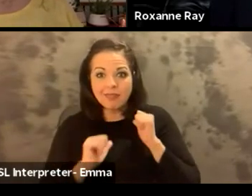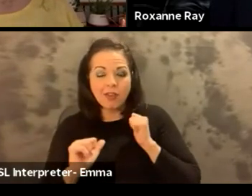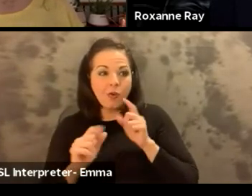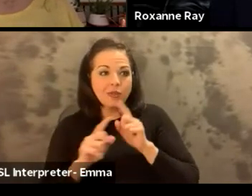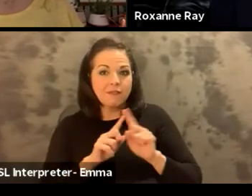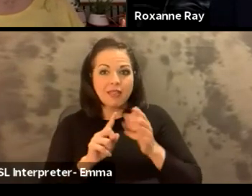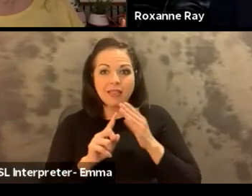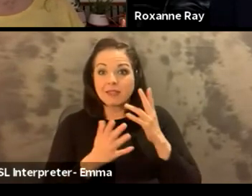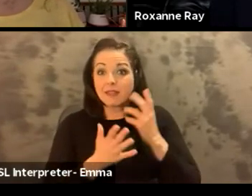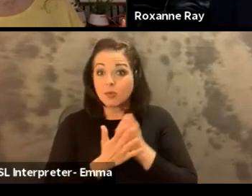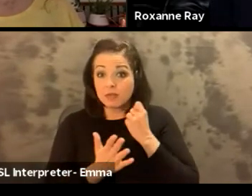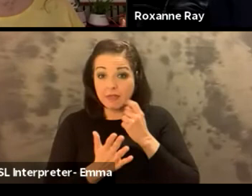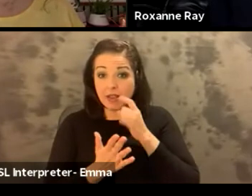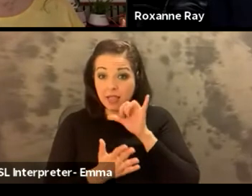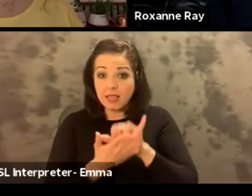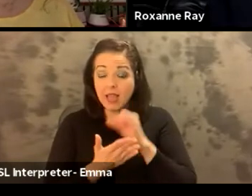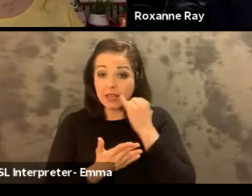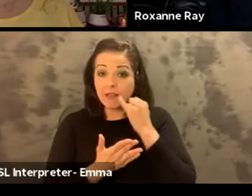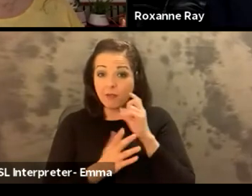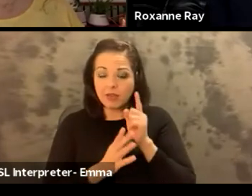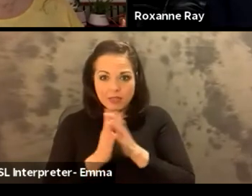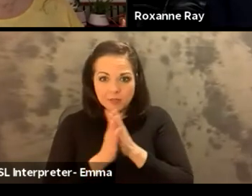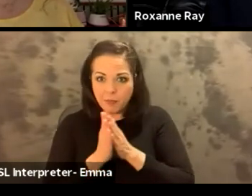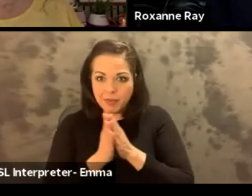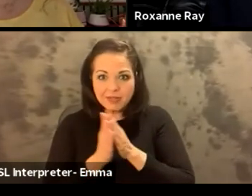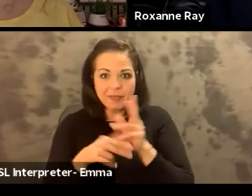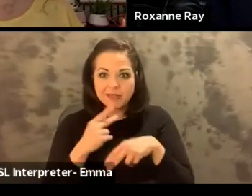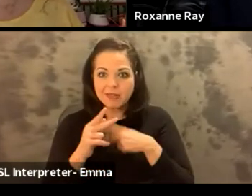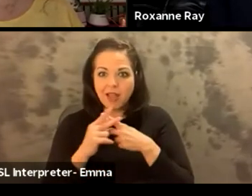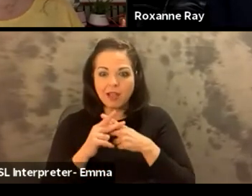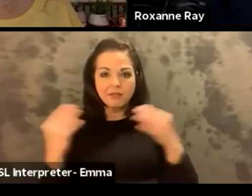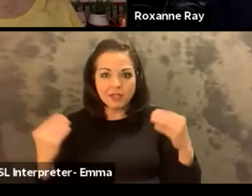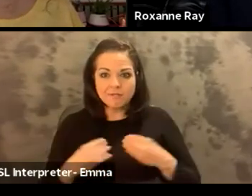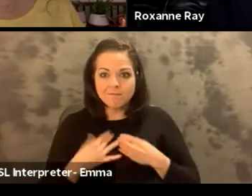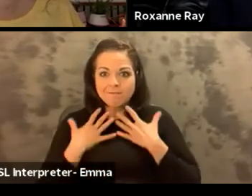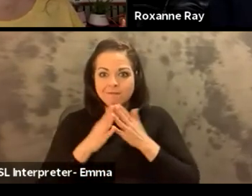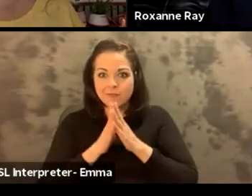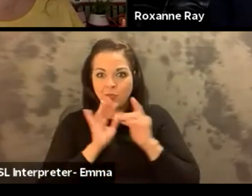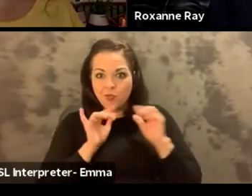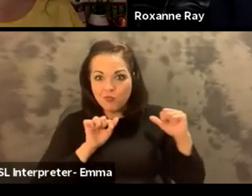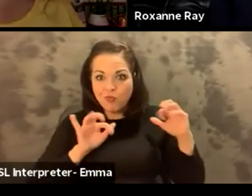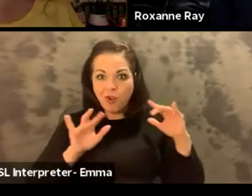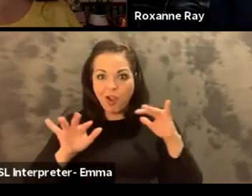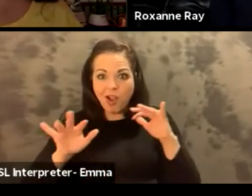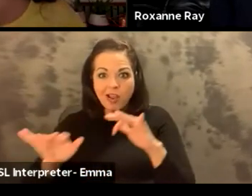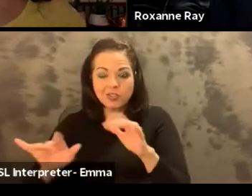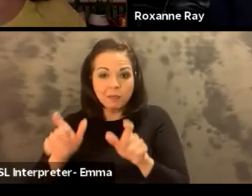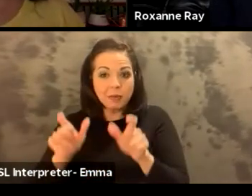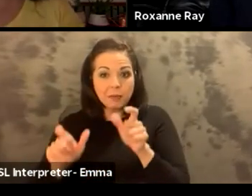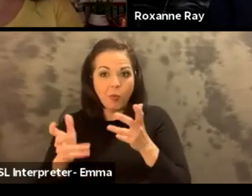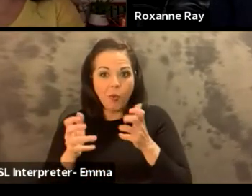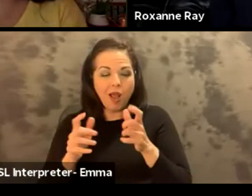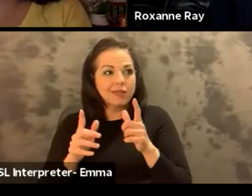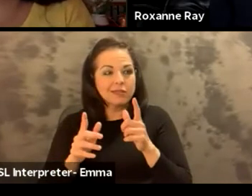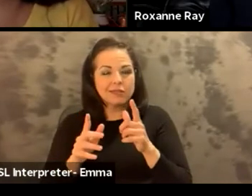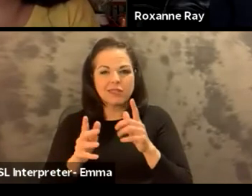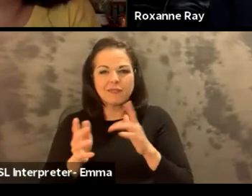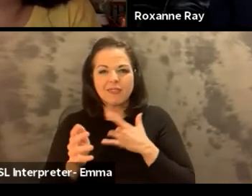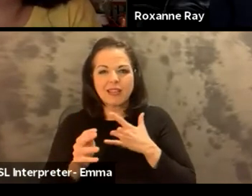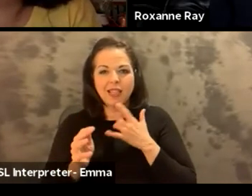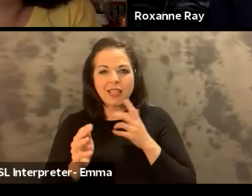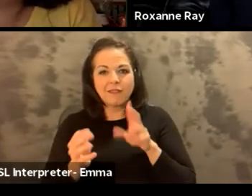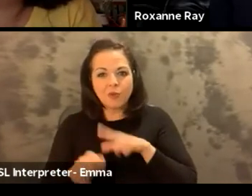take advantage of this momentum and this kind of rush of people just wanting to go back to a sense of normalcy now,